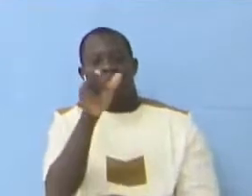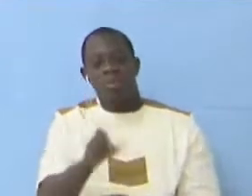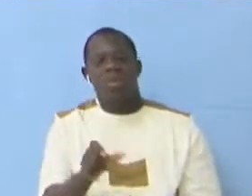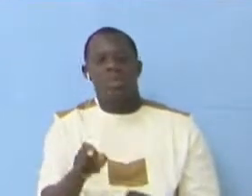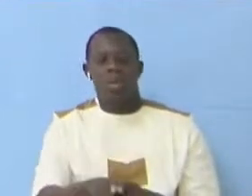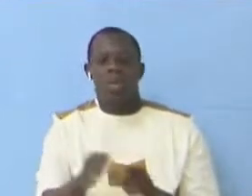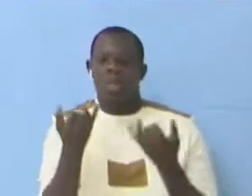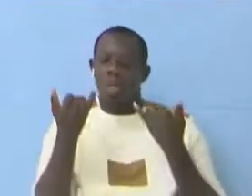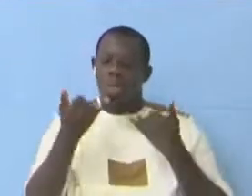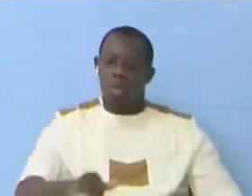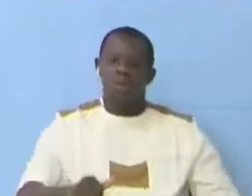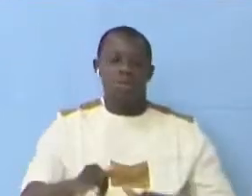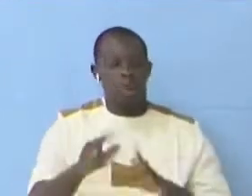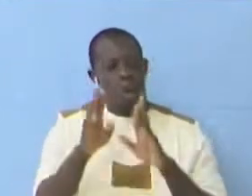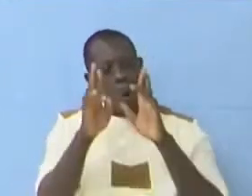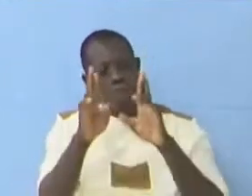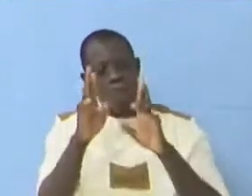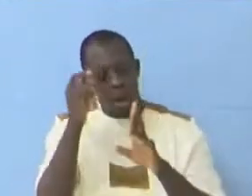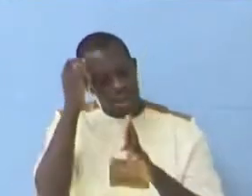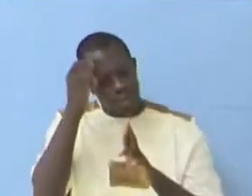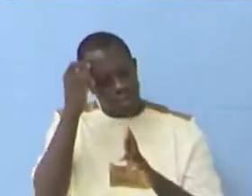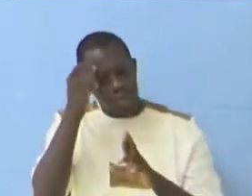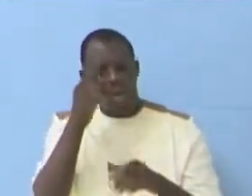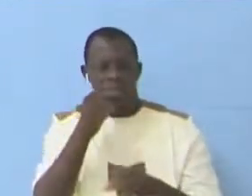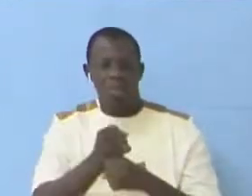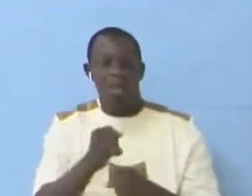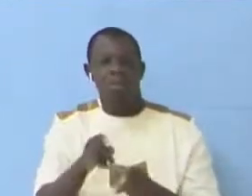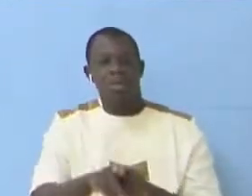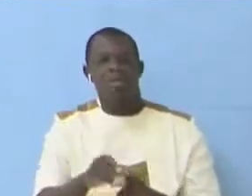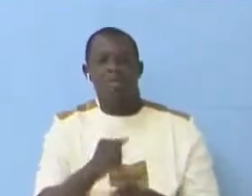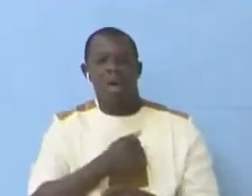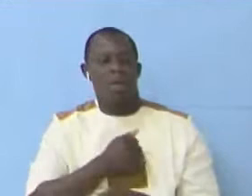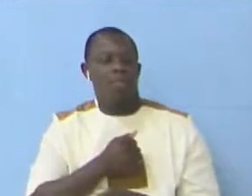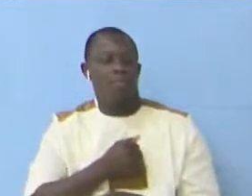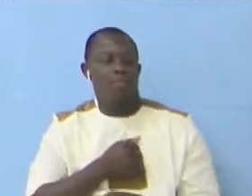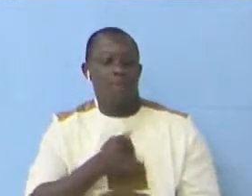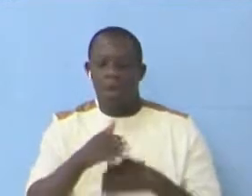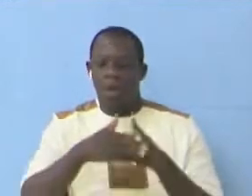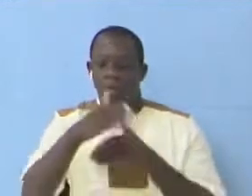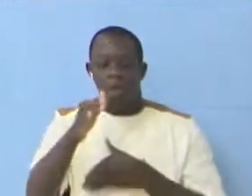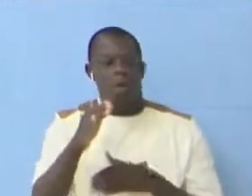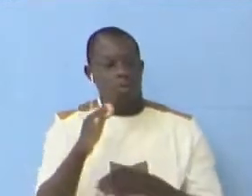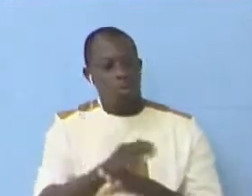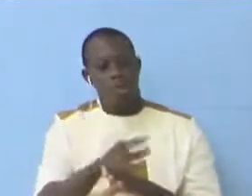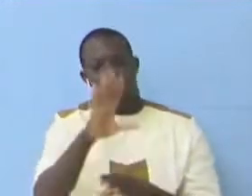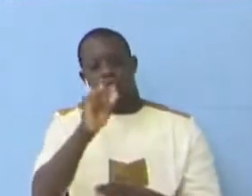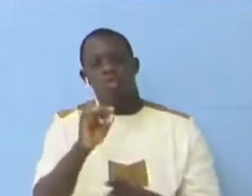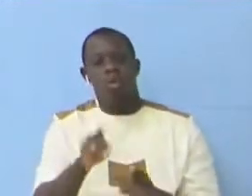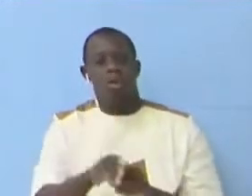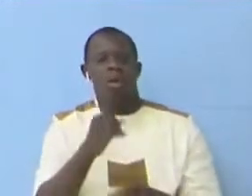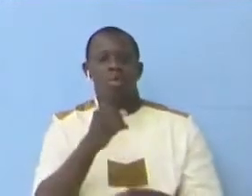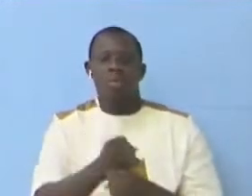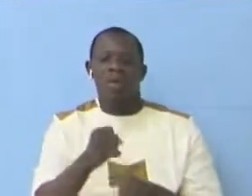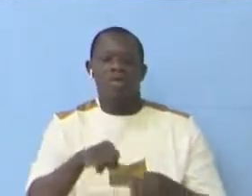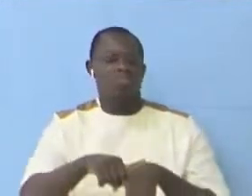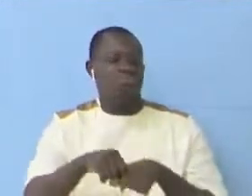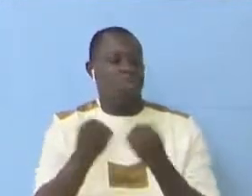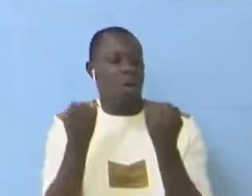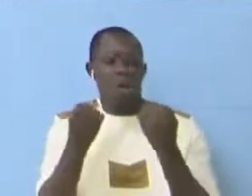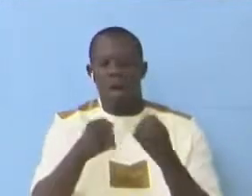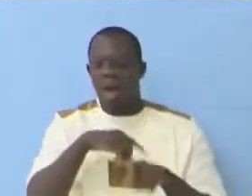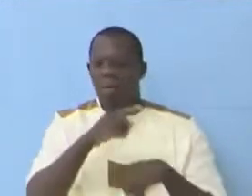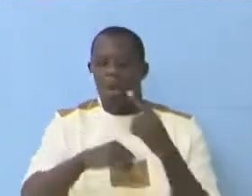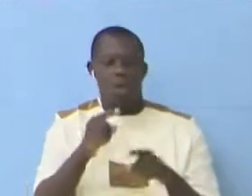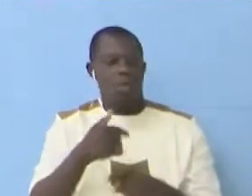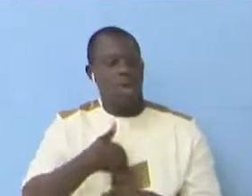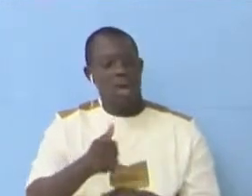spirits, dog nañ suñu xalaat. and scarred our souls. ragal loo nañ ñu tamit. They violated our innocence yaaxa